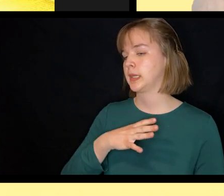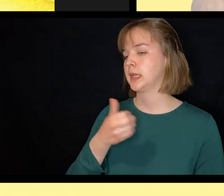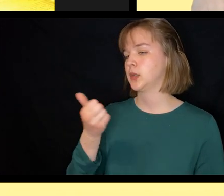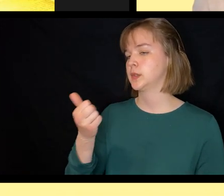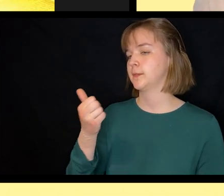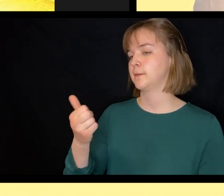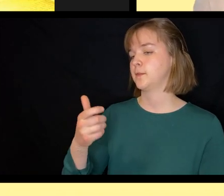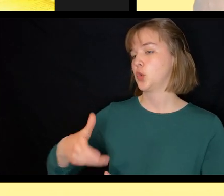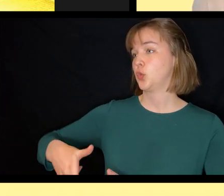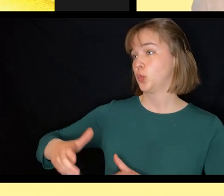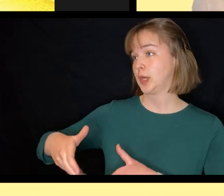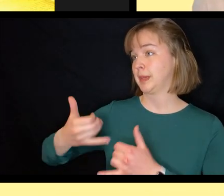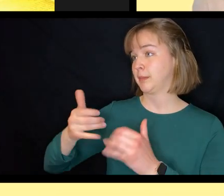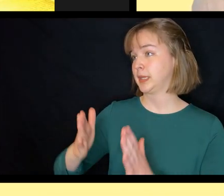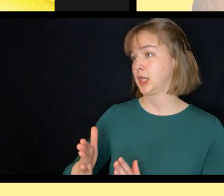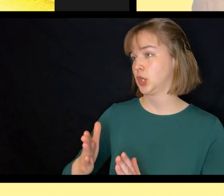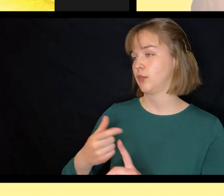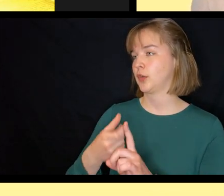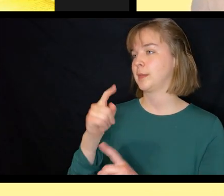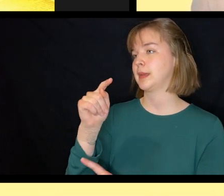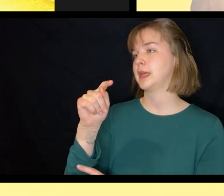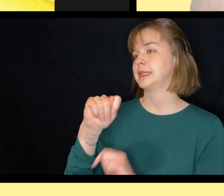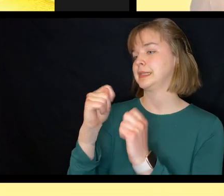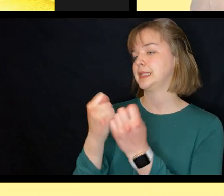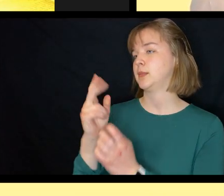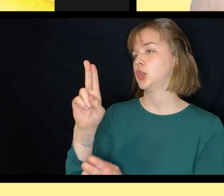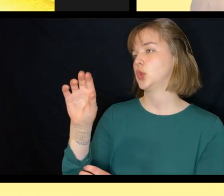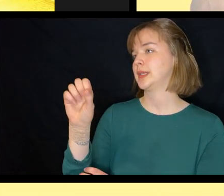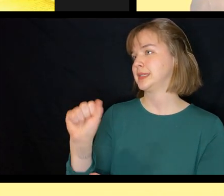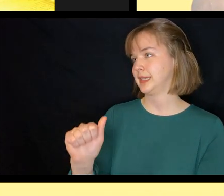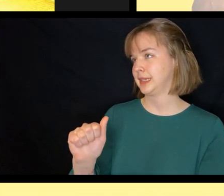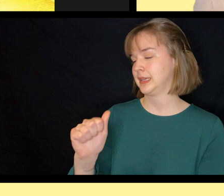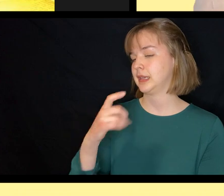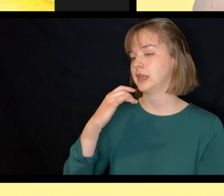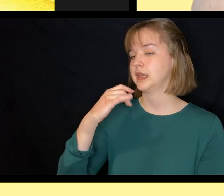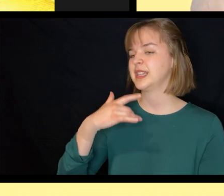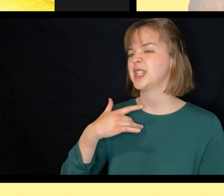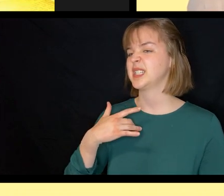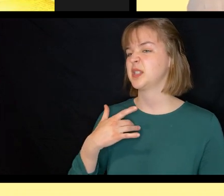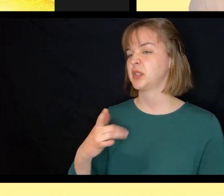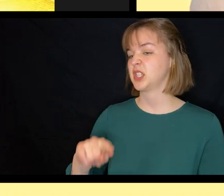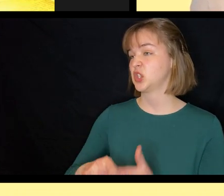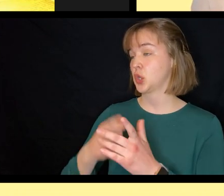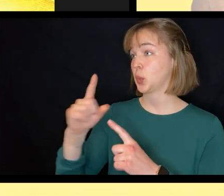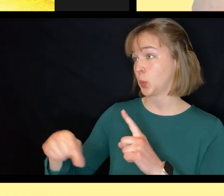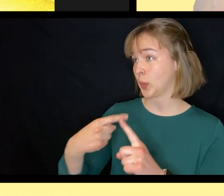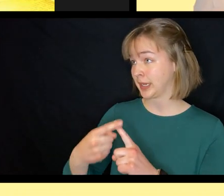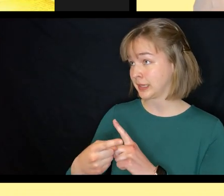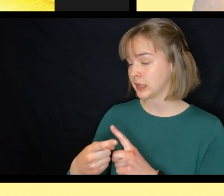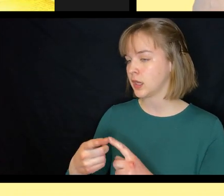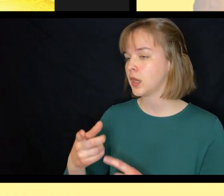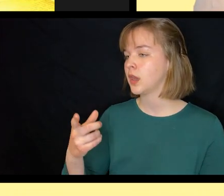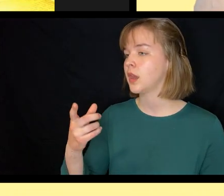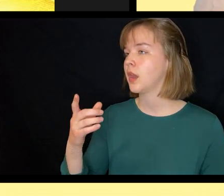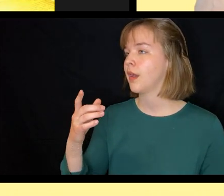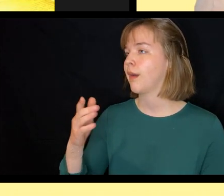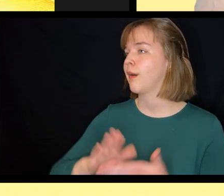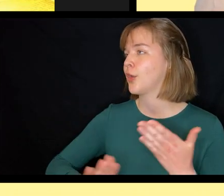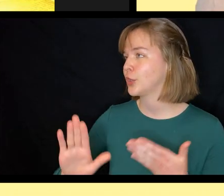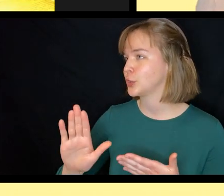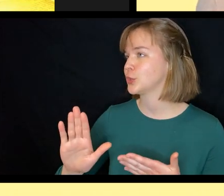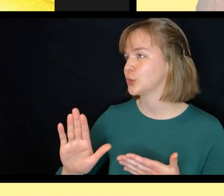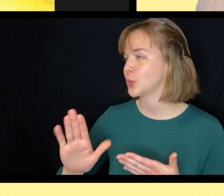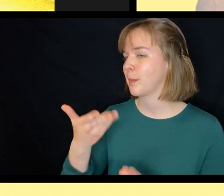on Team USA, and she was Okay. saying like it's really common for women in rugby to not start until